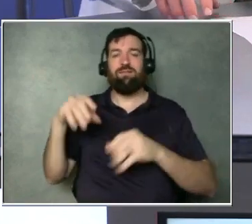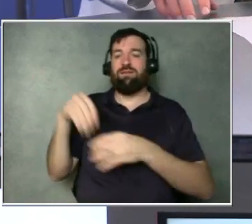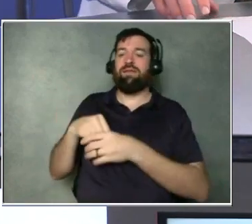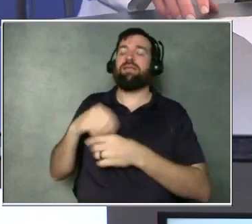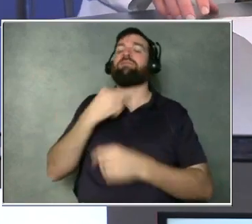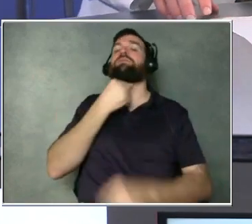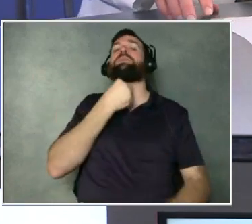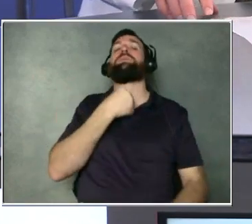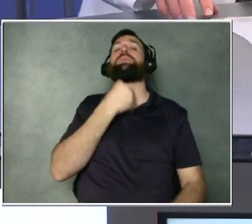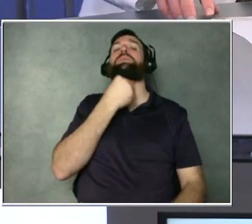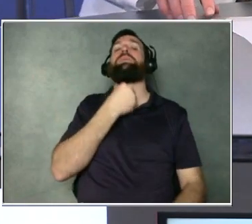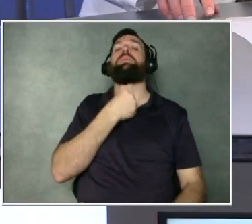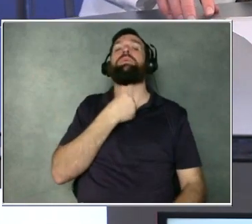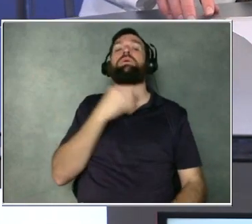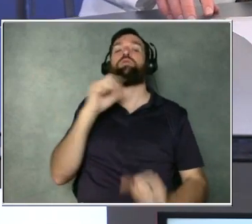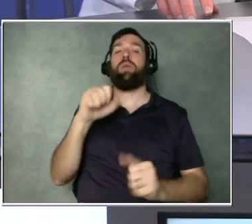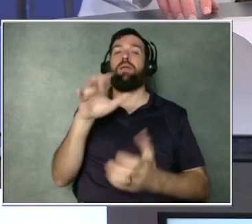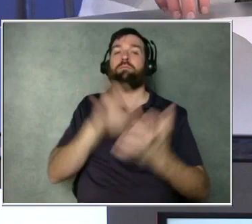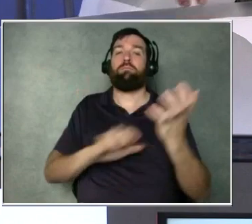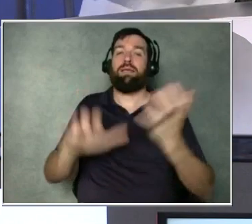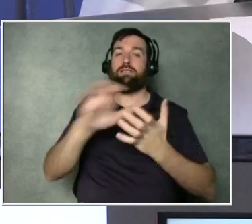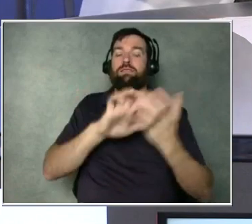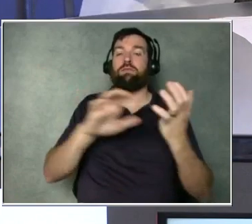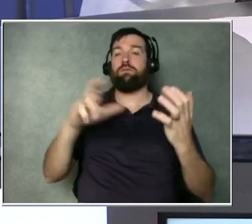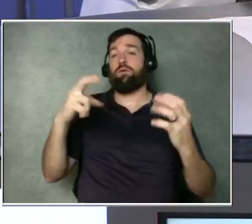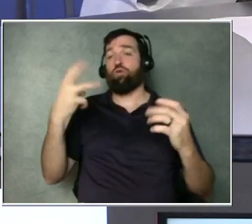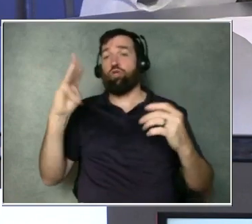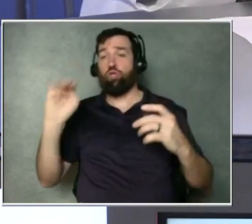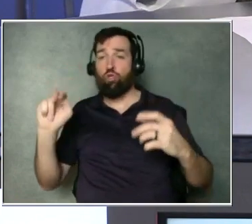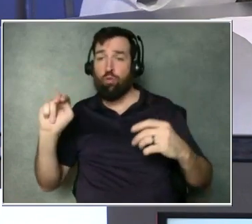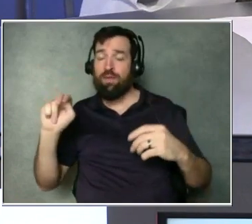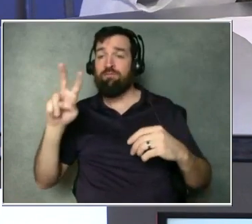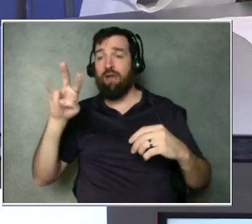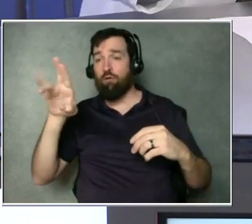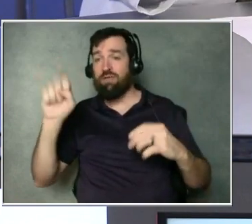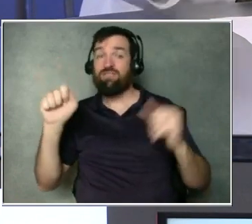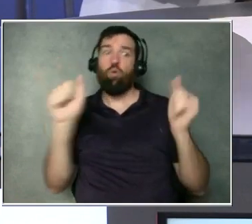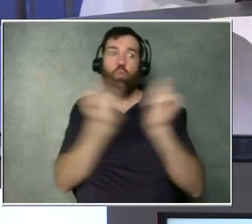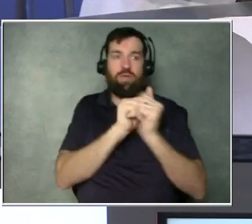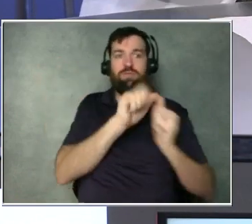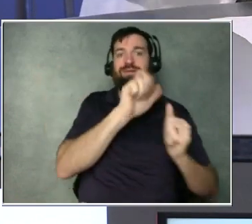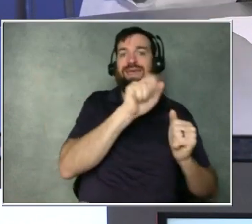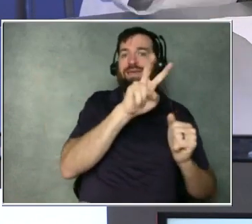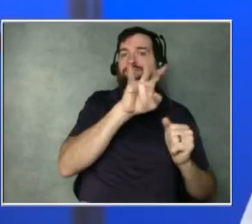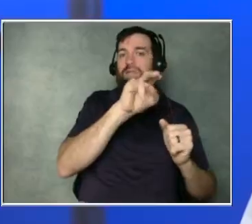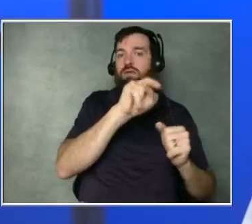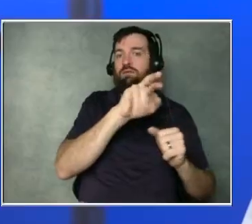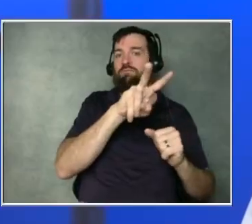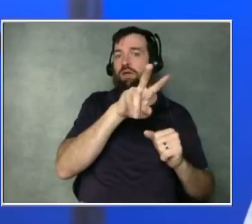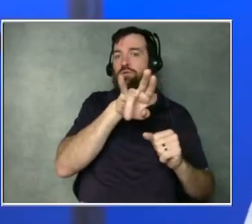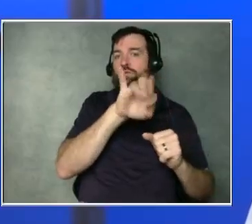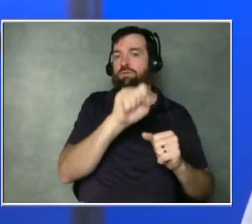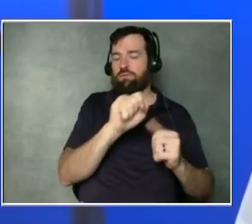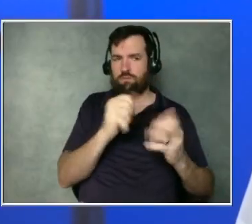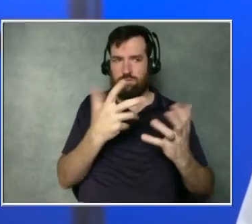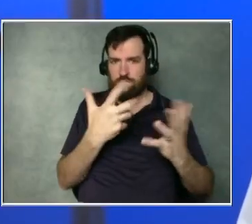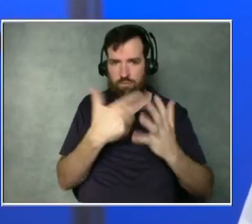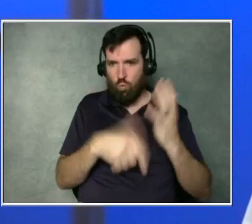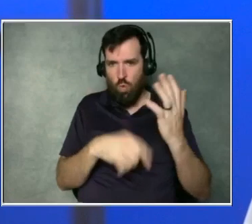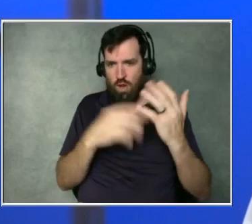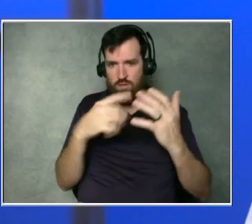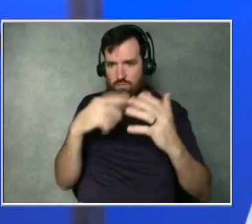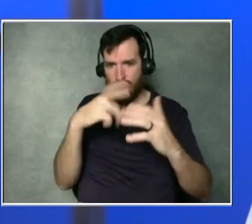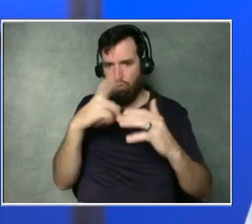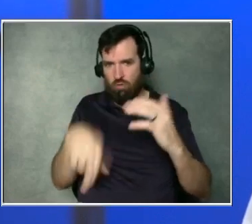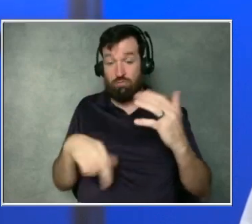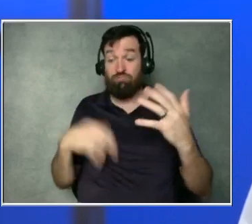you can get a mixing of a human influenza virus with this avian influenza virus, and you don't know what can come out with that. Right now,